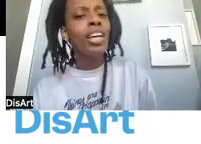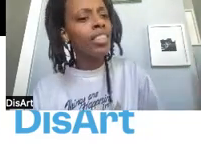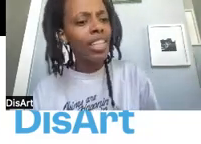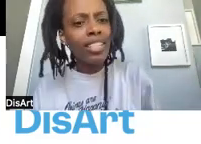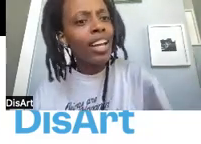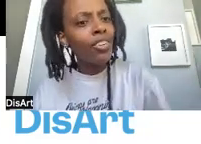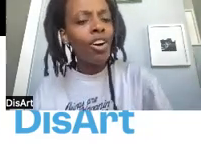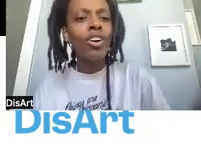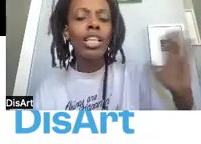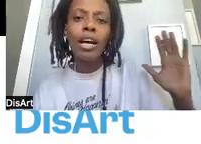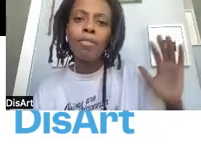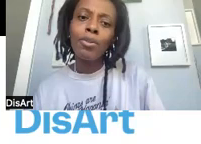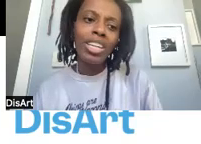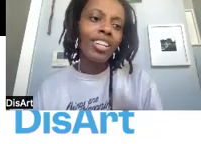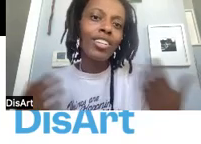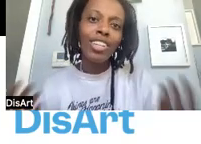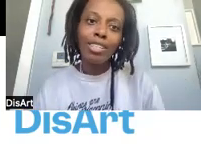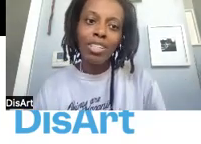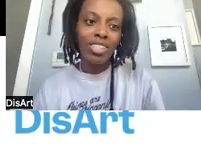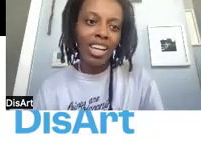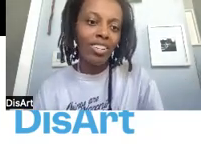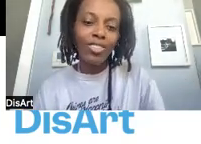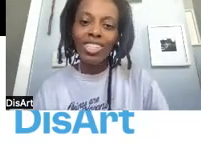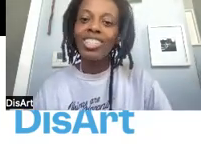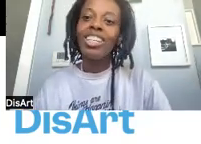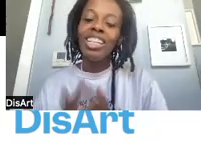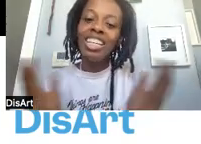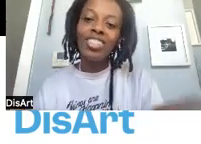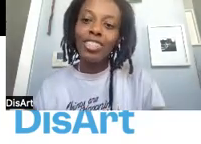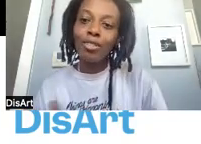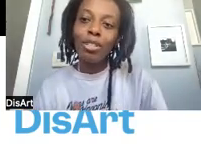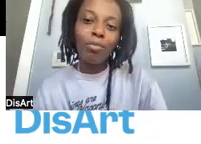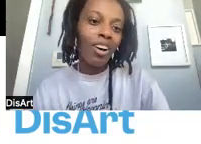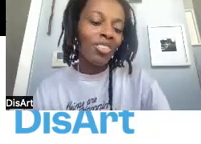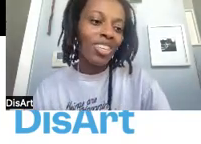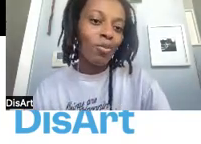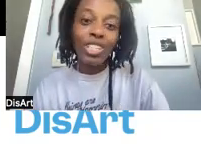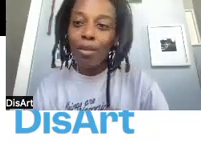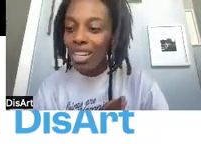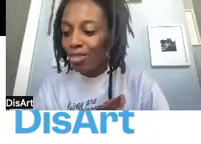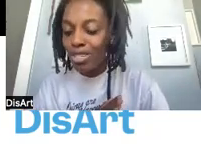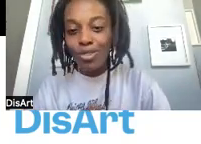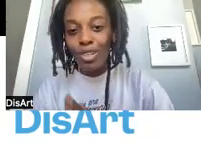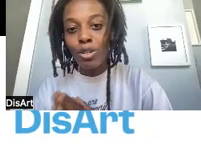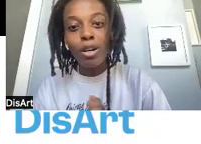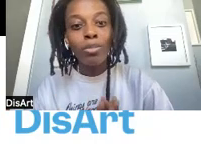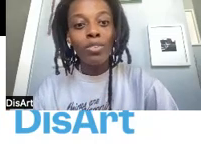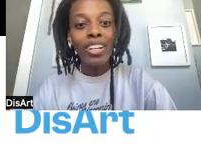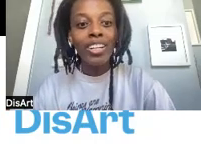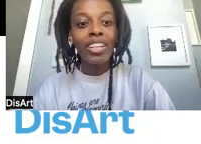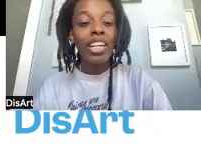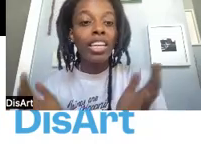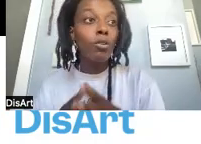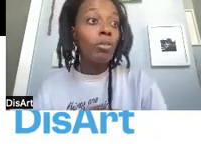So the last town hall, if you were here, you got to meet Josiah Golson. He talked a little bit about the workshop that he'll be doing,